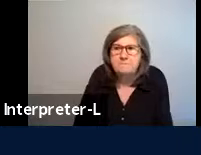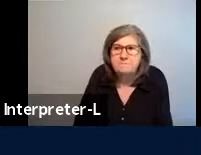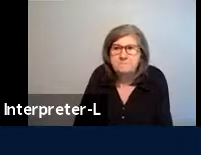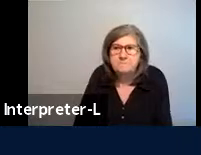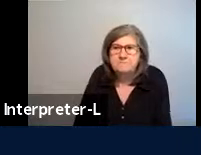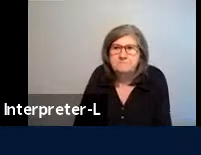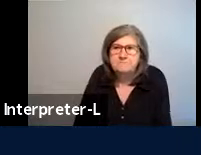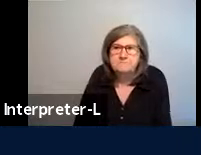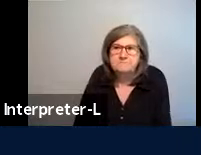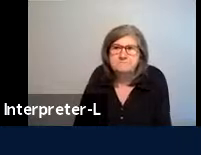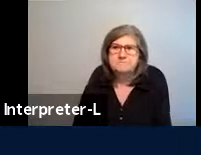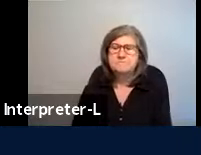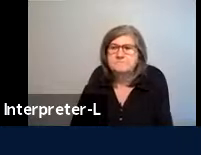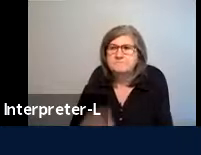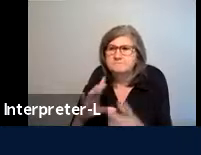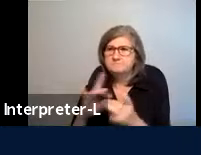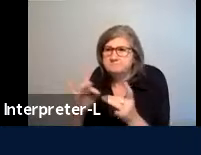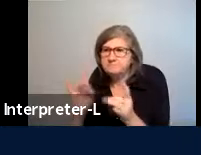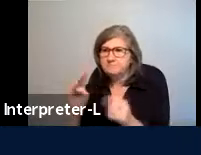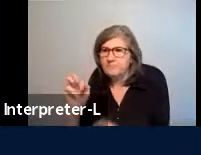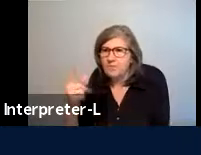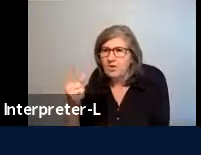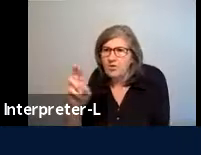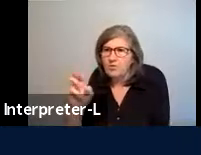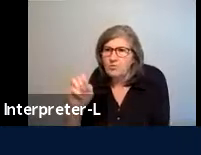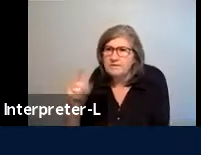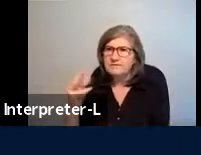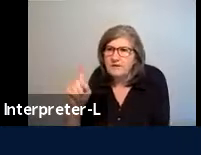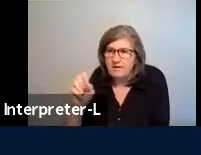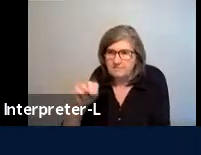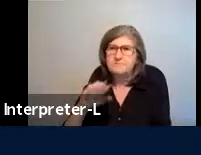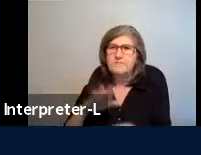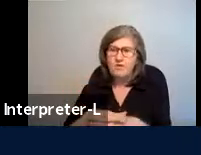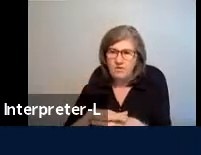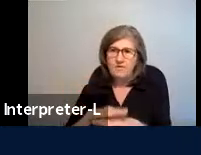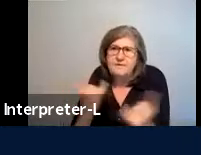Perfect. And Margaret Thompson is on.